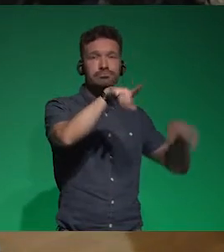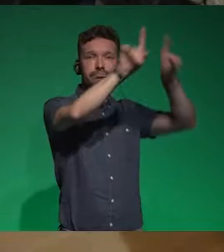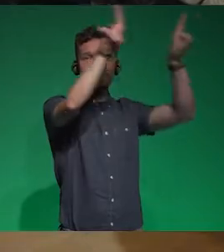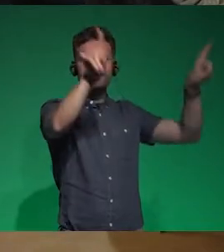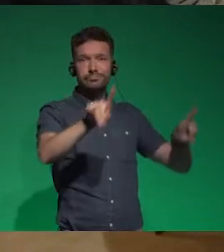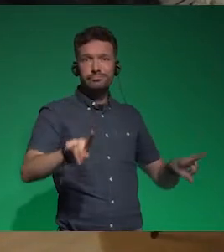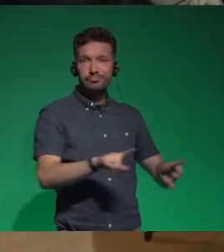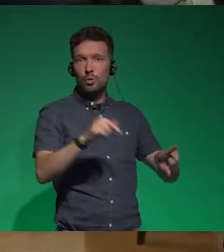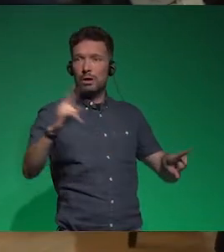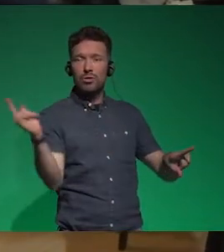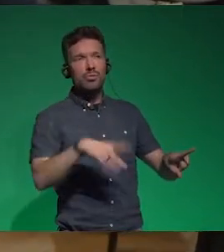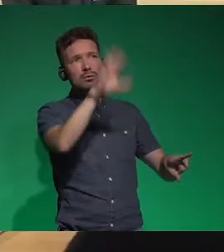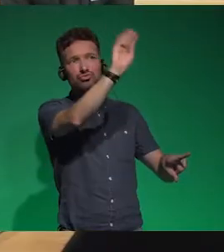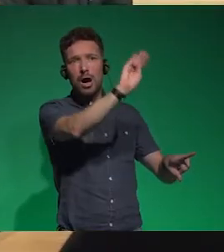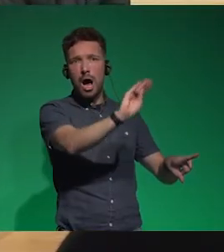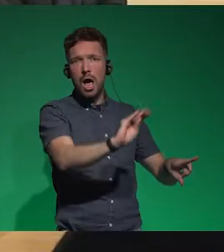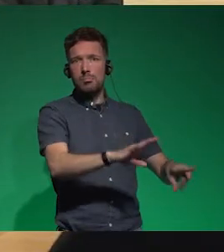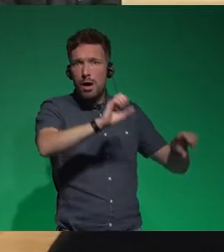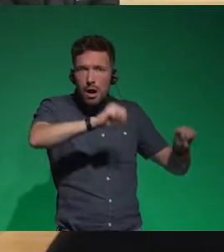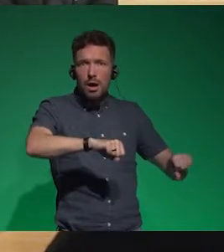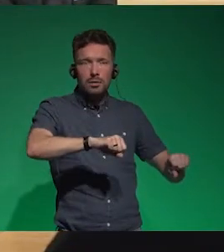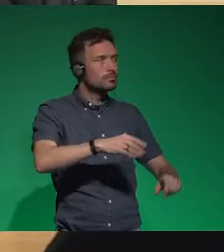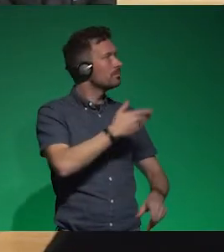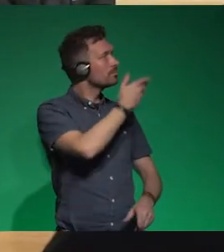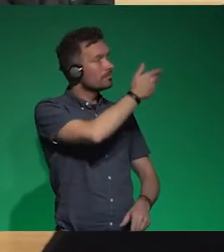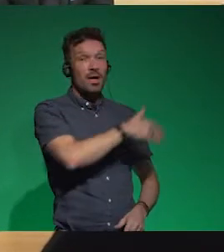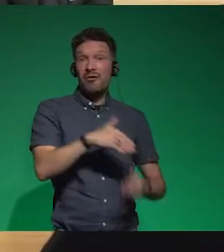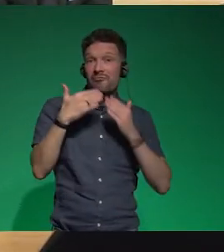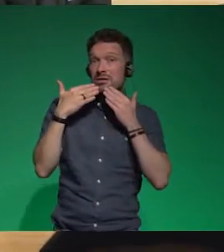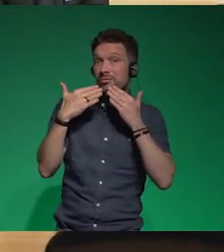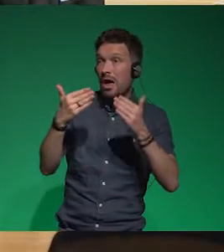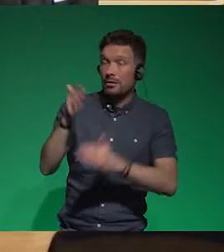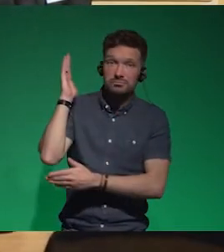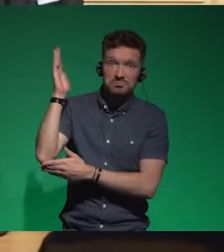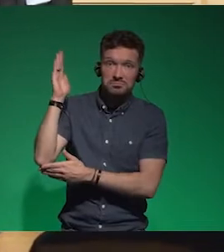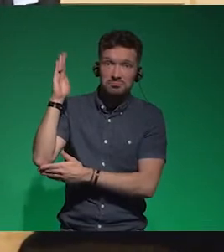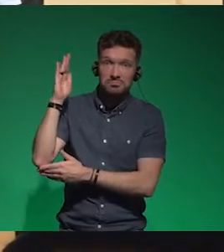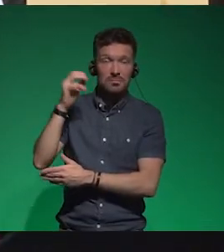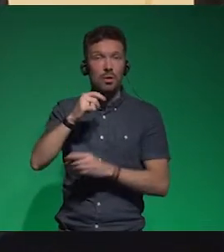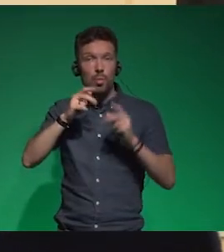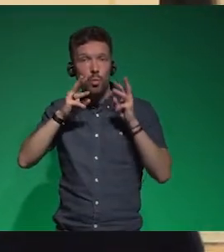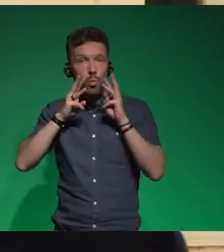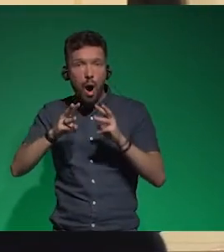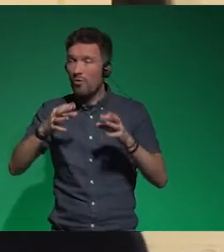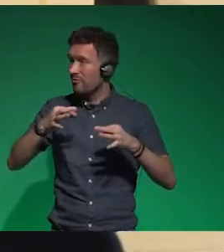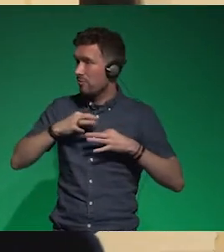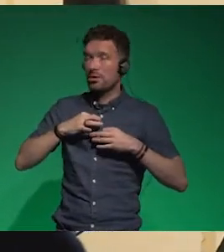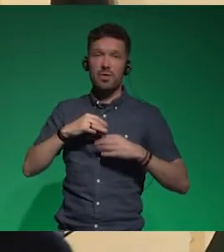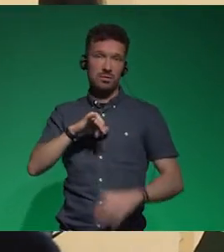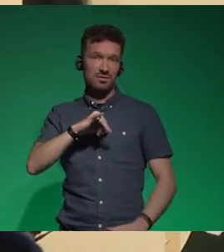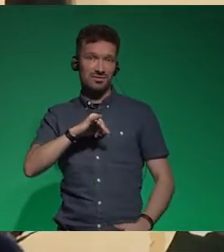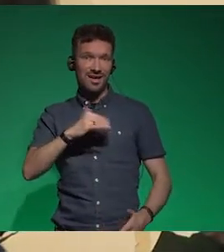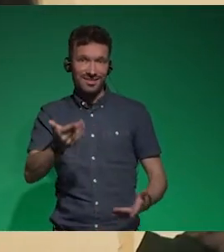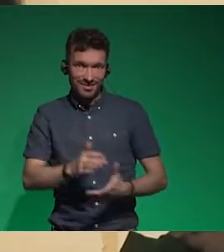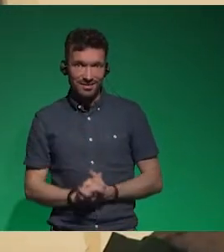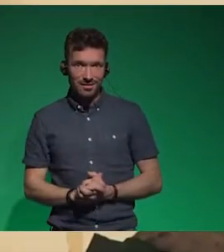Thank you very much. That was super interesting, and it gave insights in all aspects, from